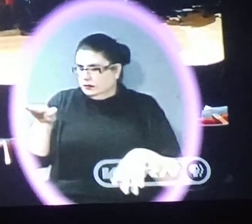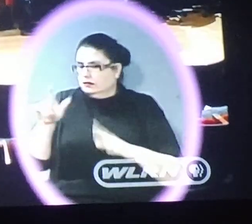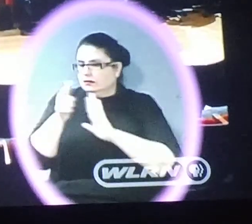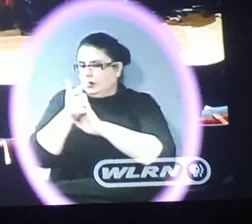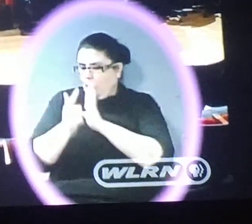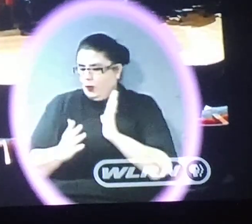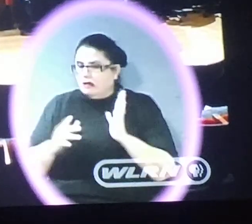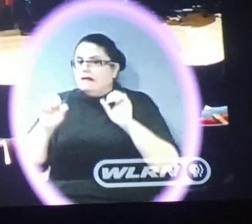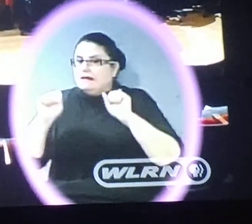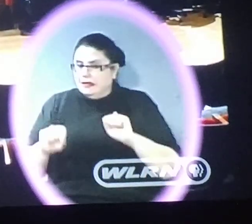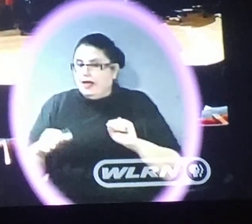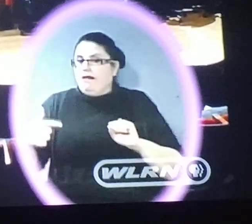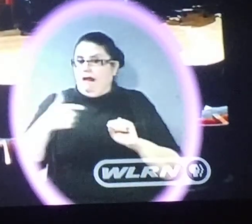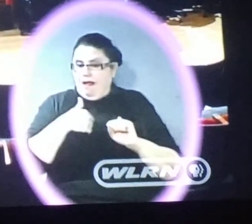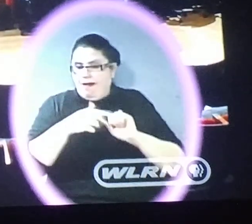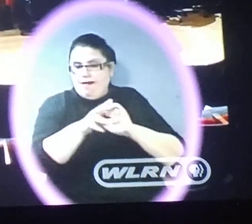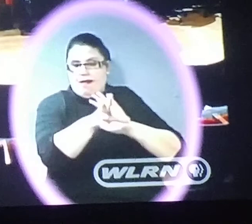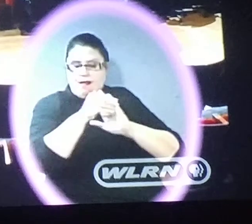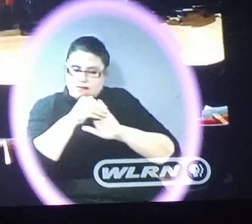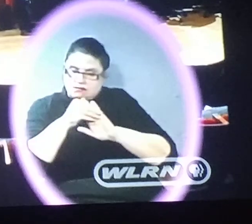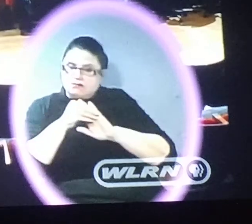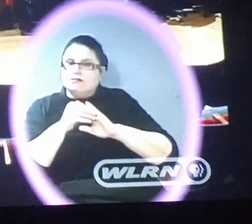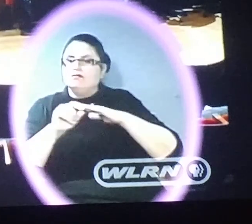my emails?